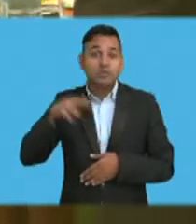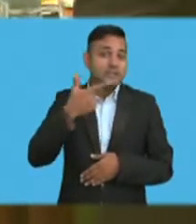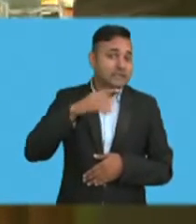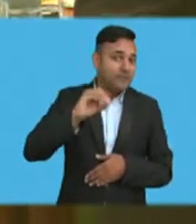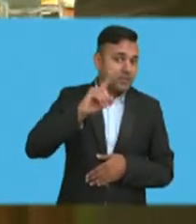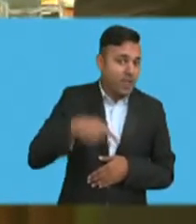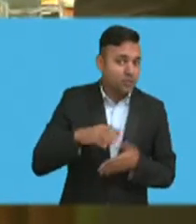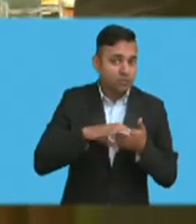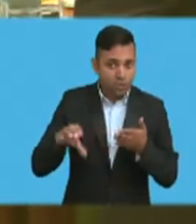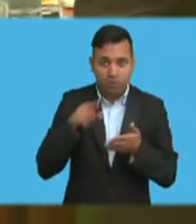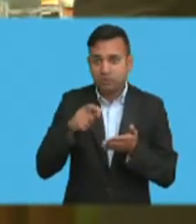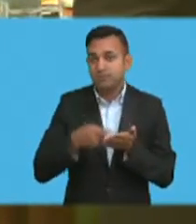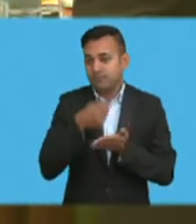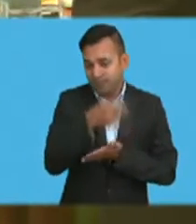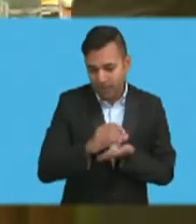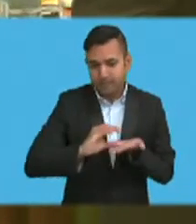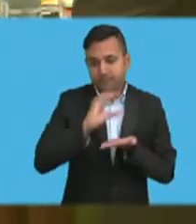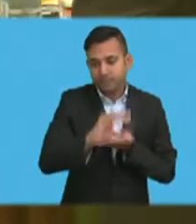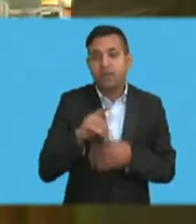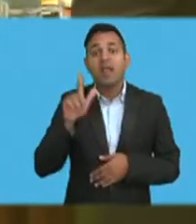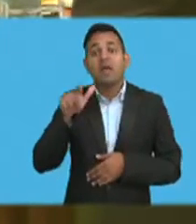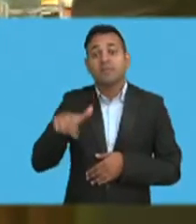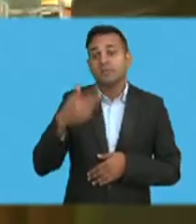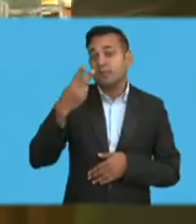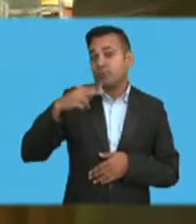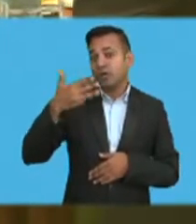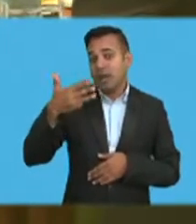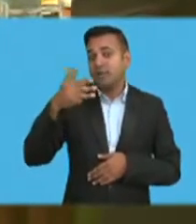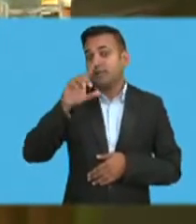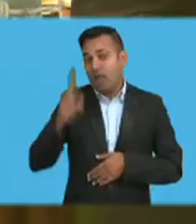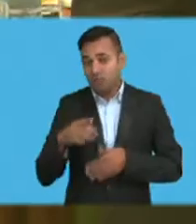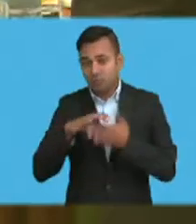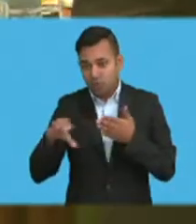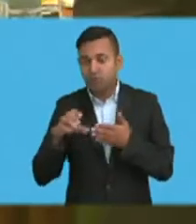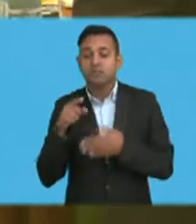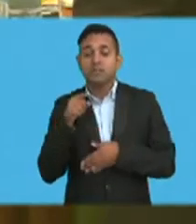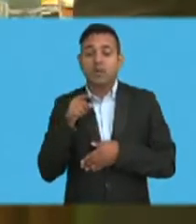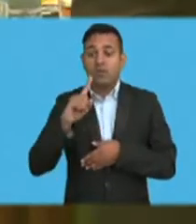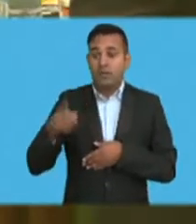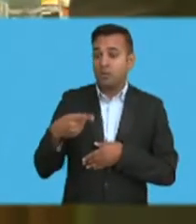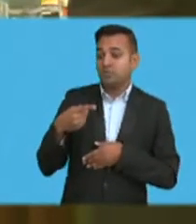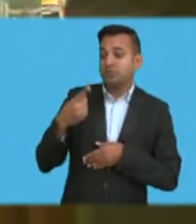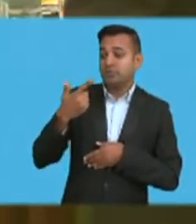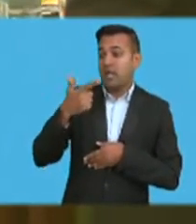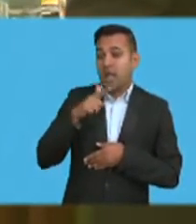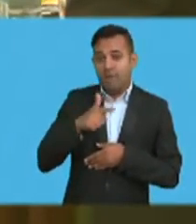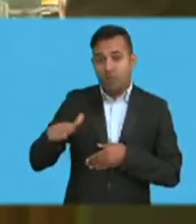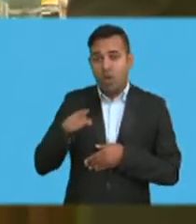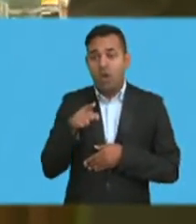$80,847. Lambasa was given $48,000. Sabsabu $21,000, and Levuka Town Council was given $15,000. Madam